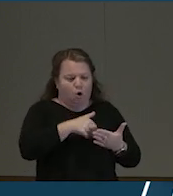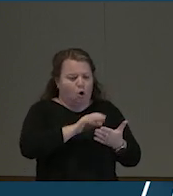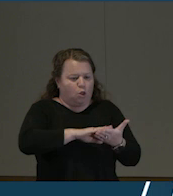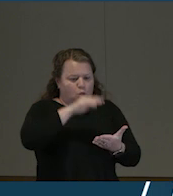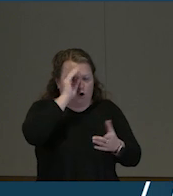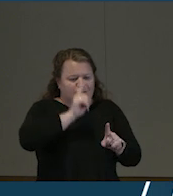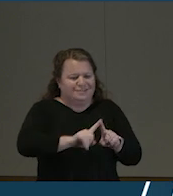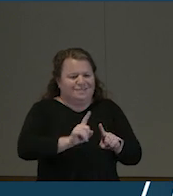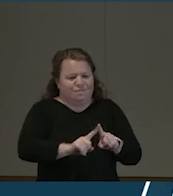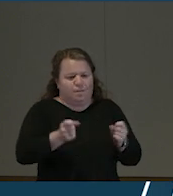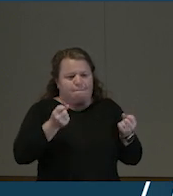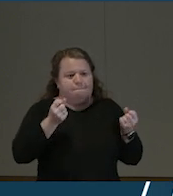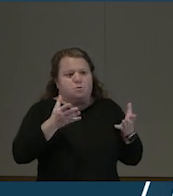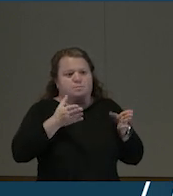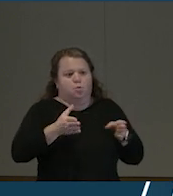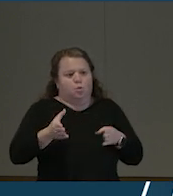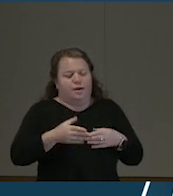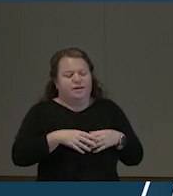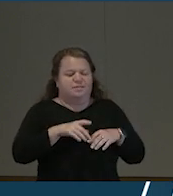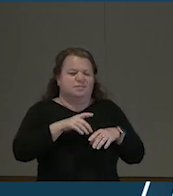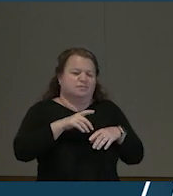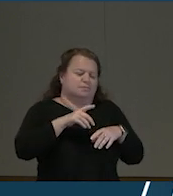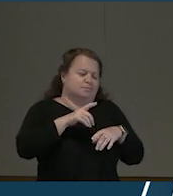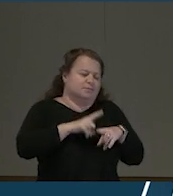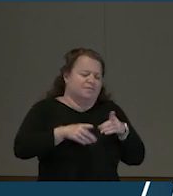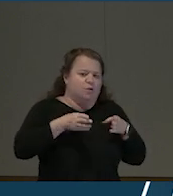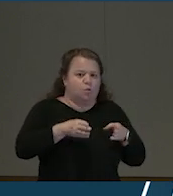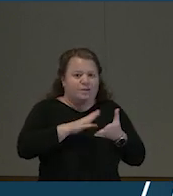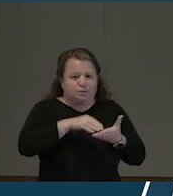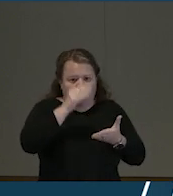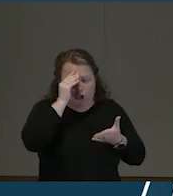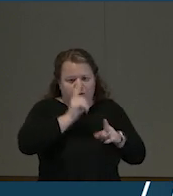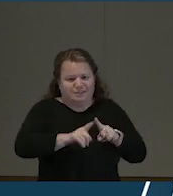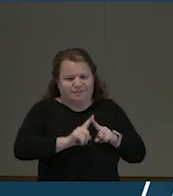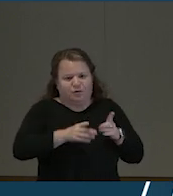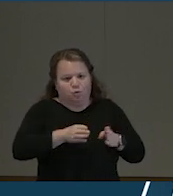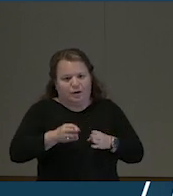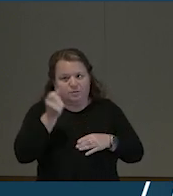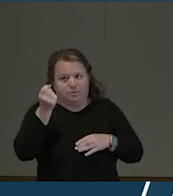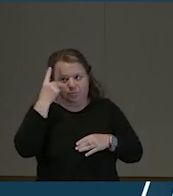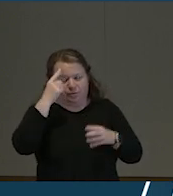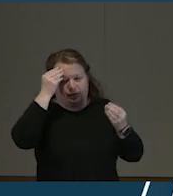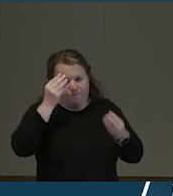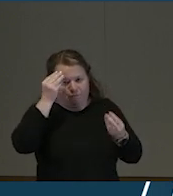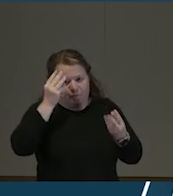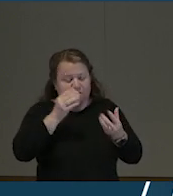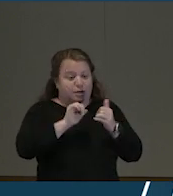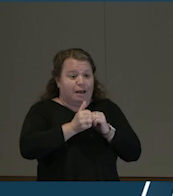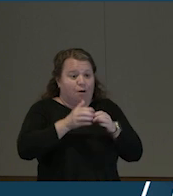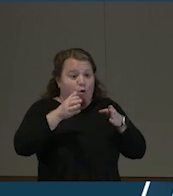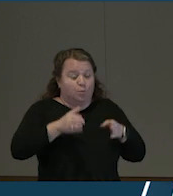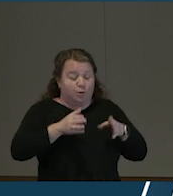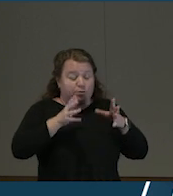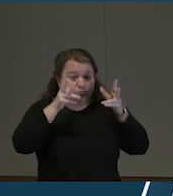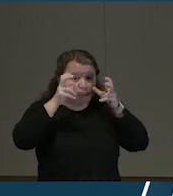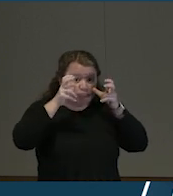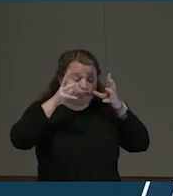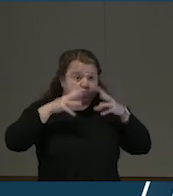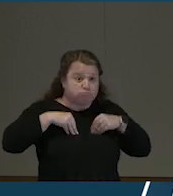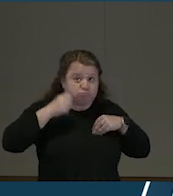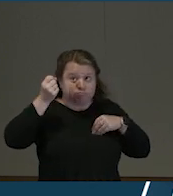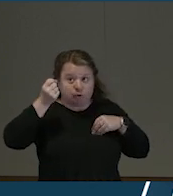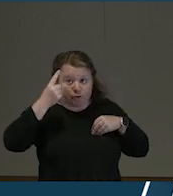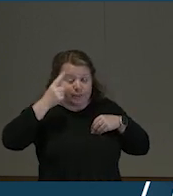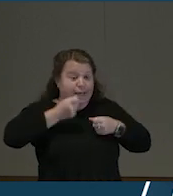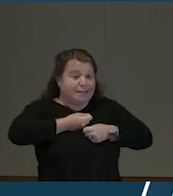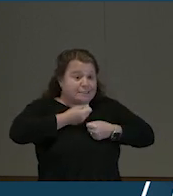multiple ways, right? There are different methods of learning and understanding new information. The way a person takes it, they understand it, how